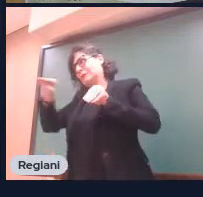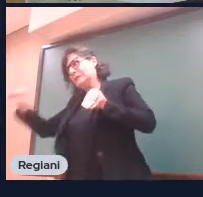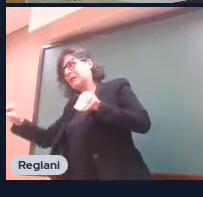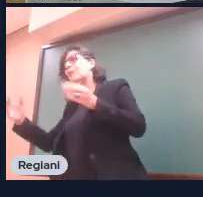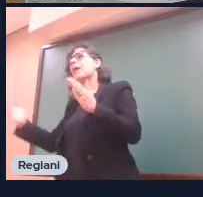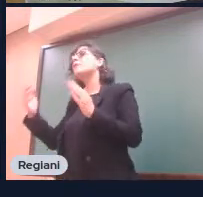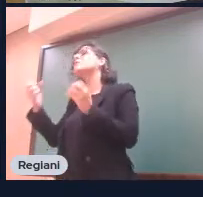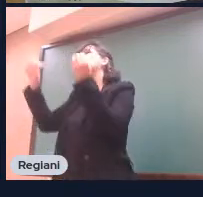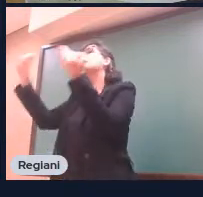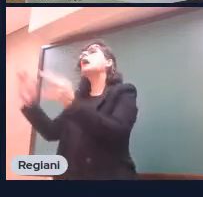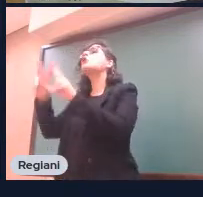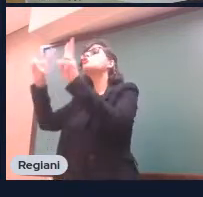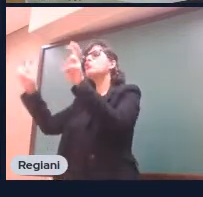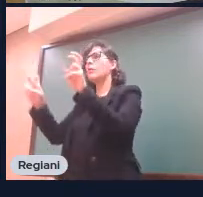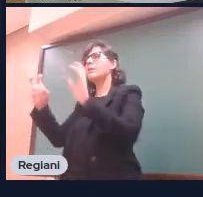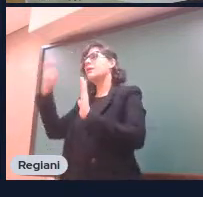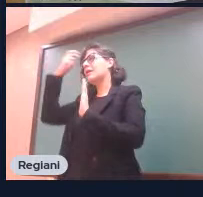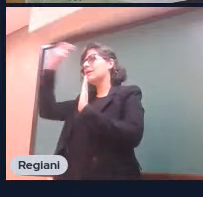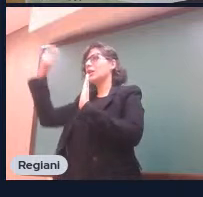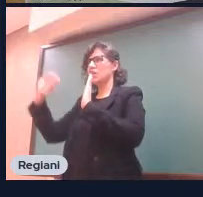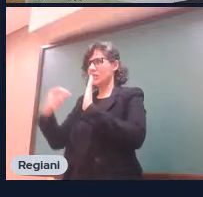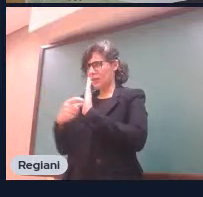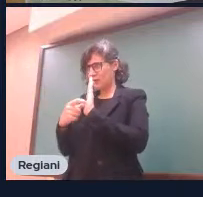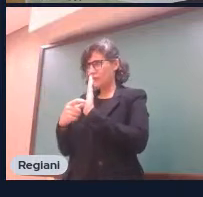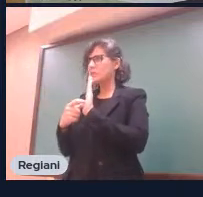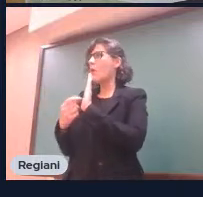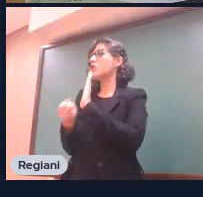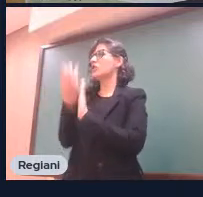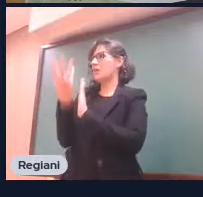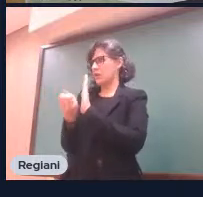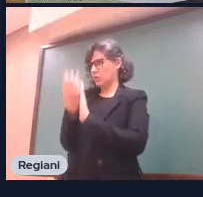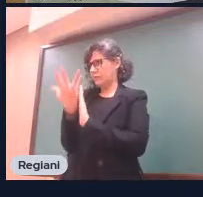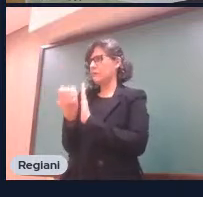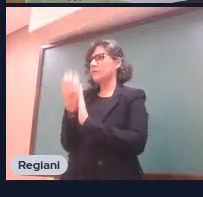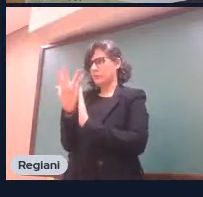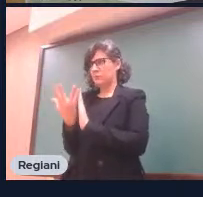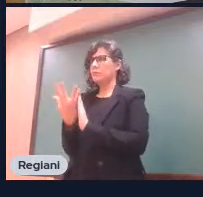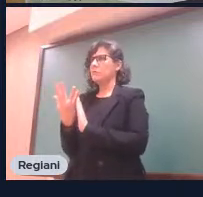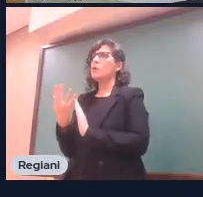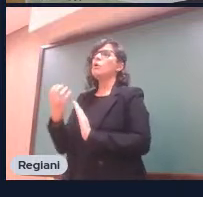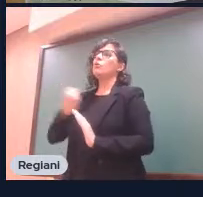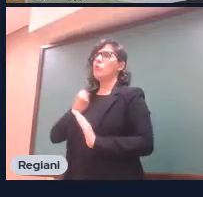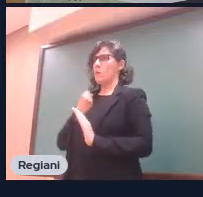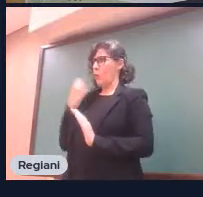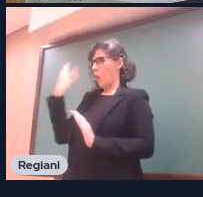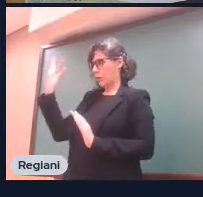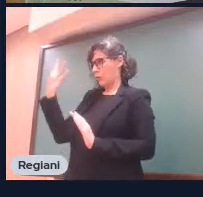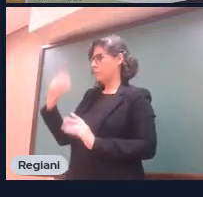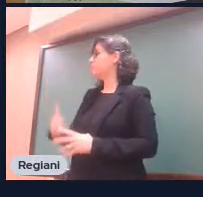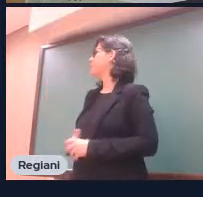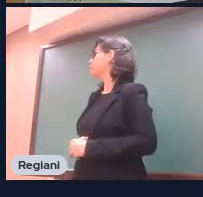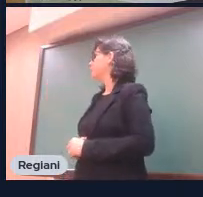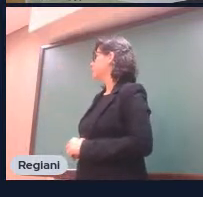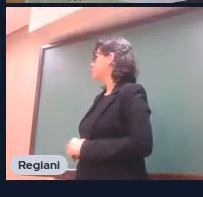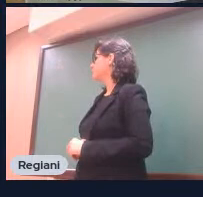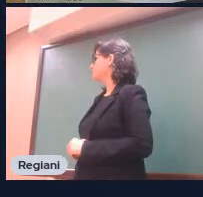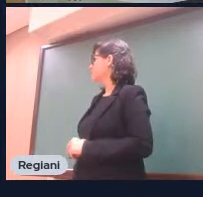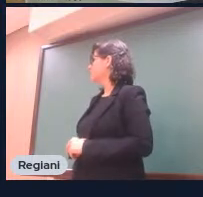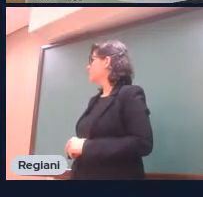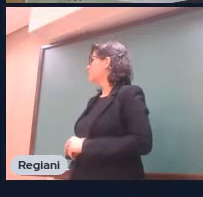generative IA, block number 4. It's the block some of you only came for. I'm sorry.